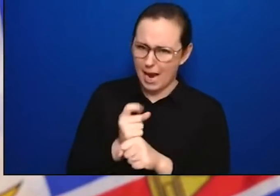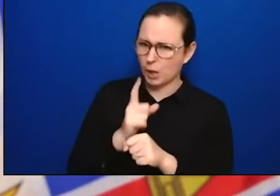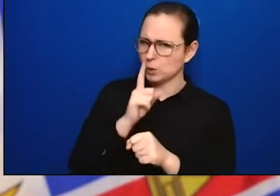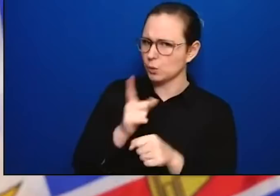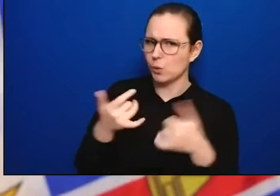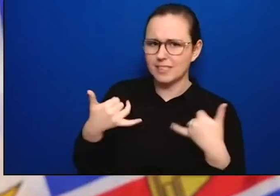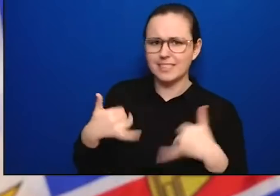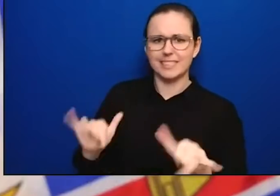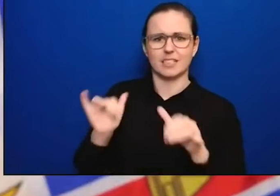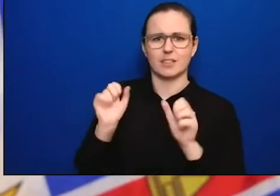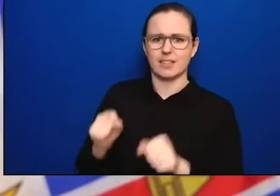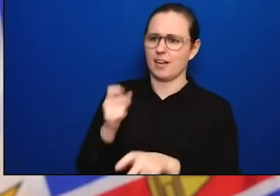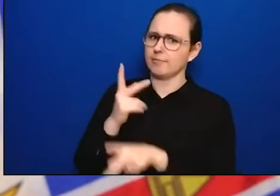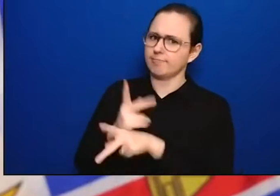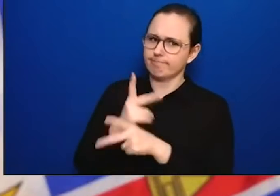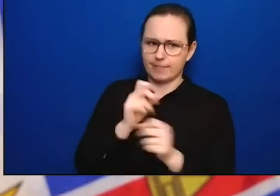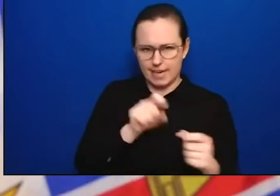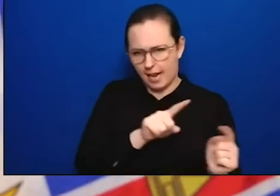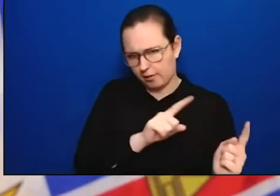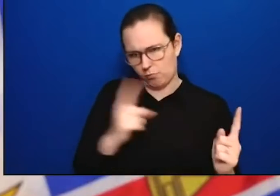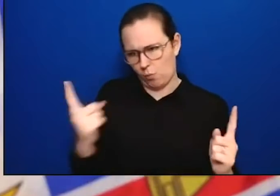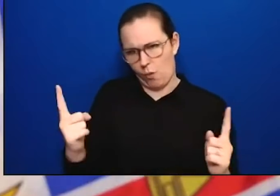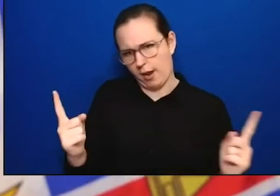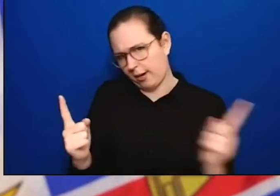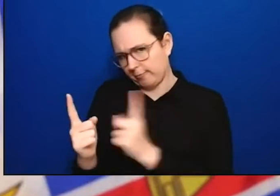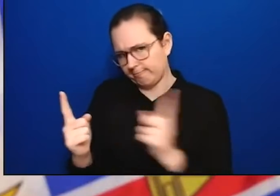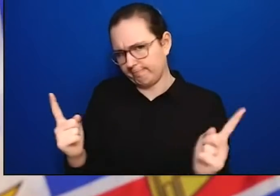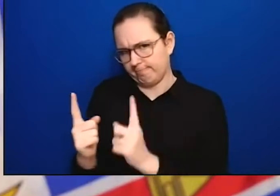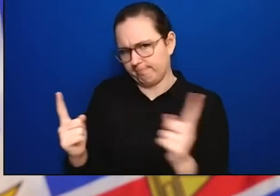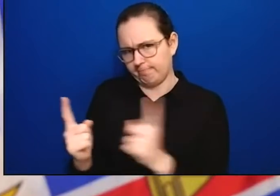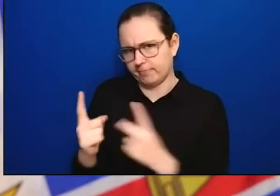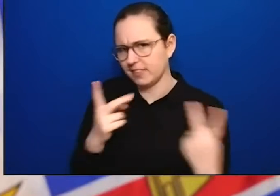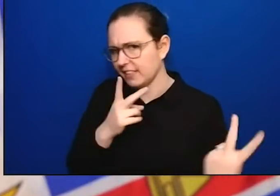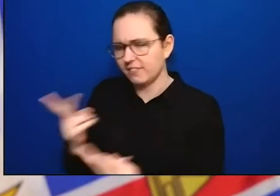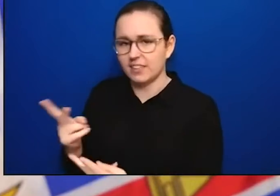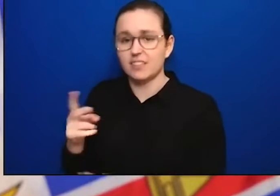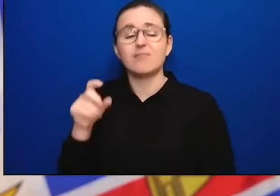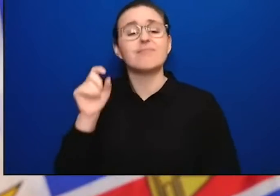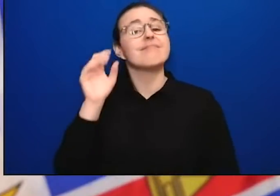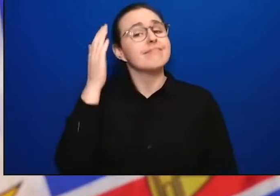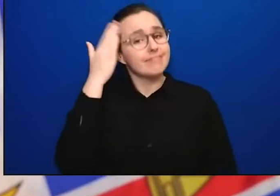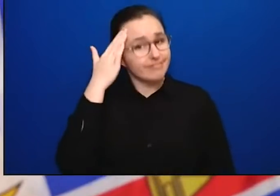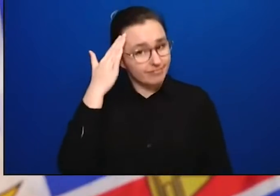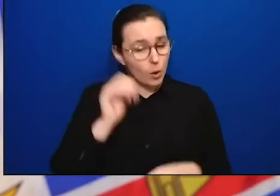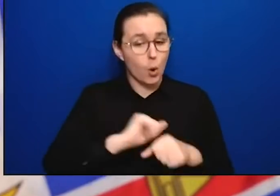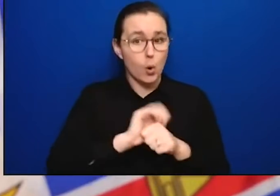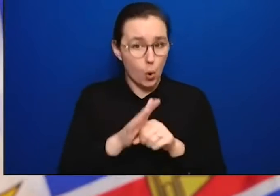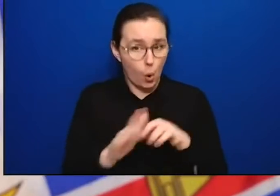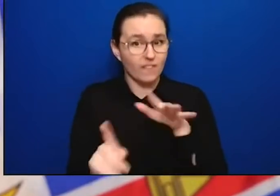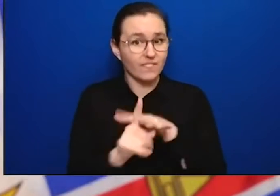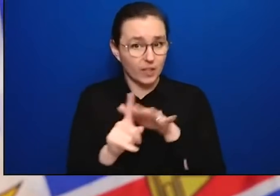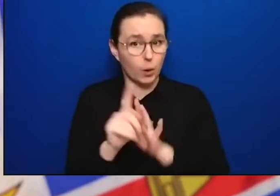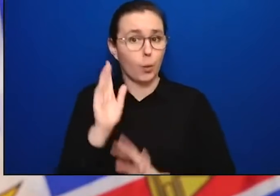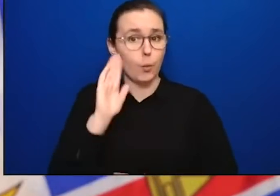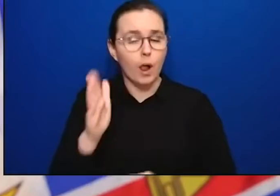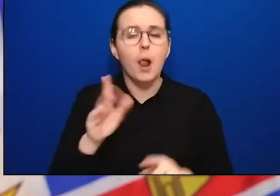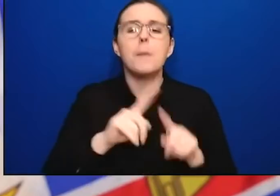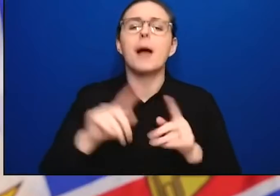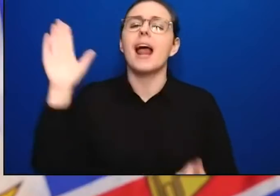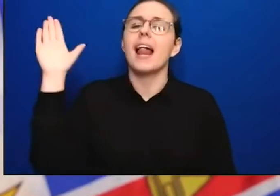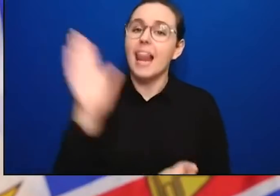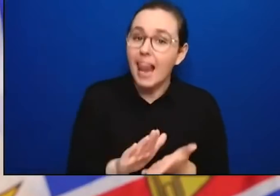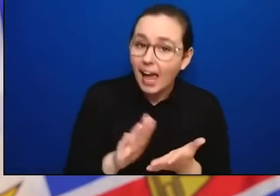one, and make sure that we have those all-important visits continuing even when we have